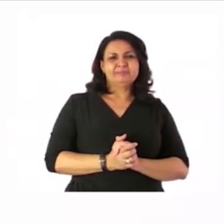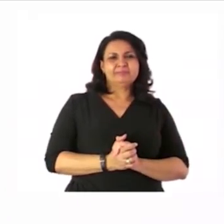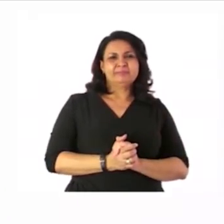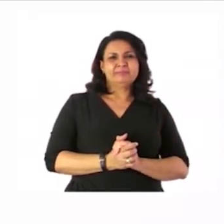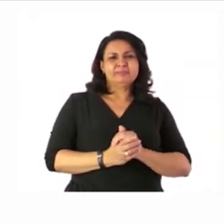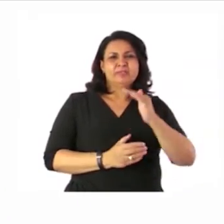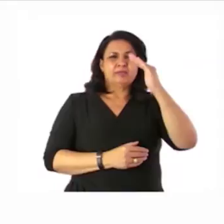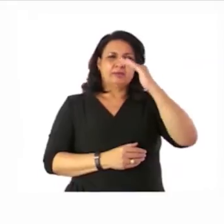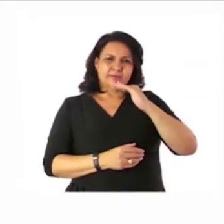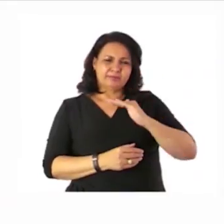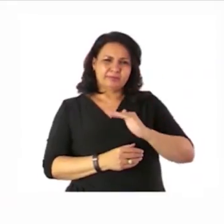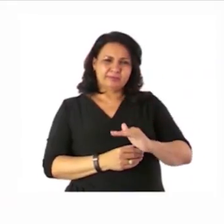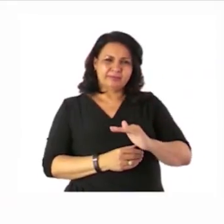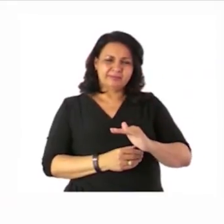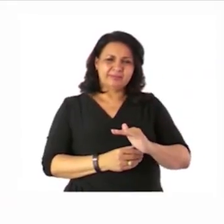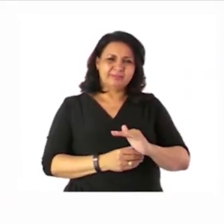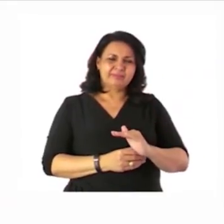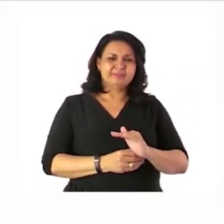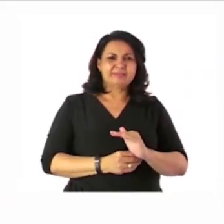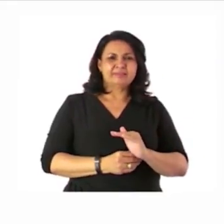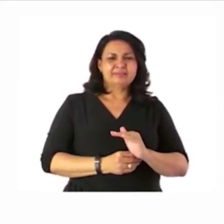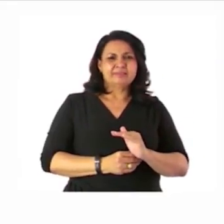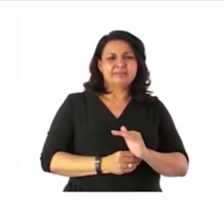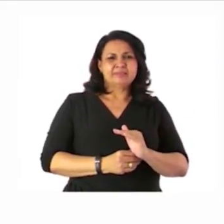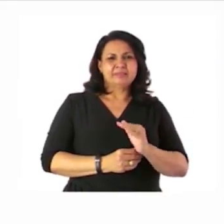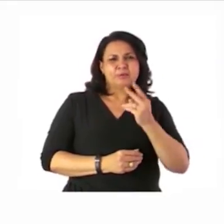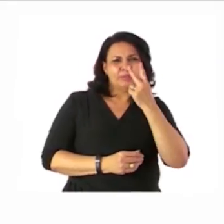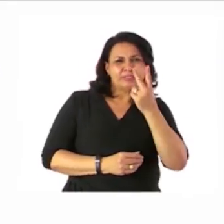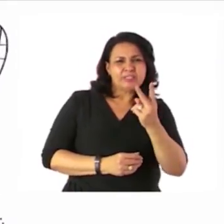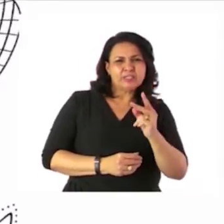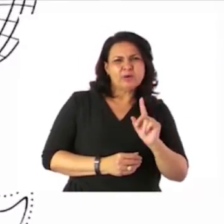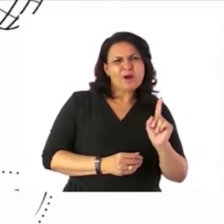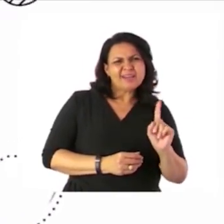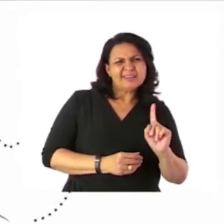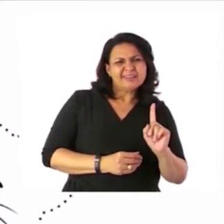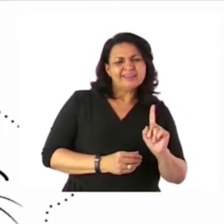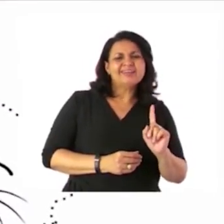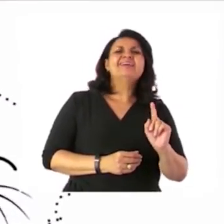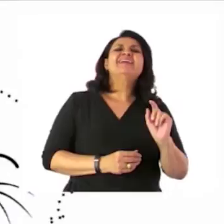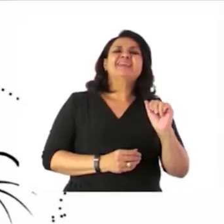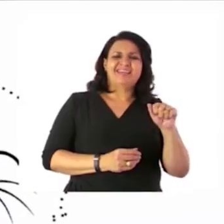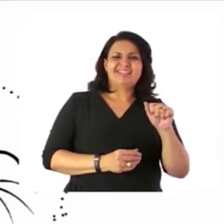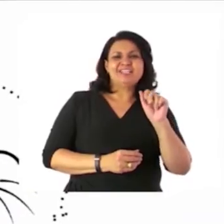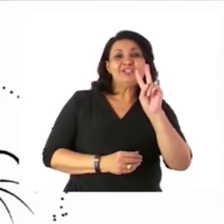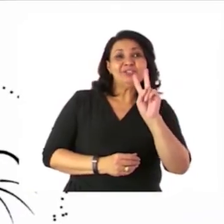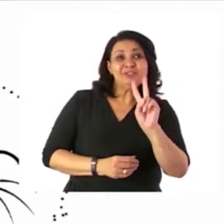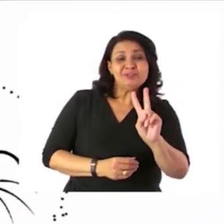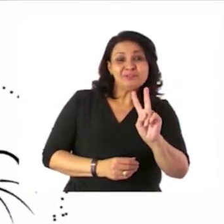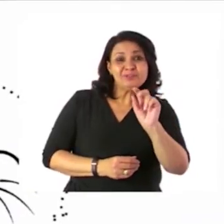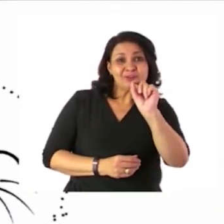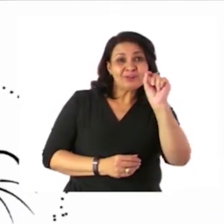bottom of the page and there we can see two dotted kittens